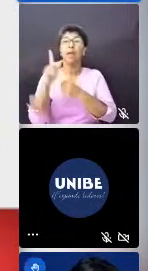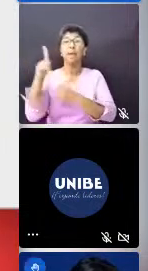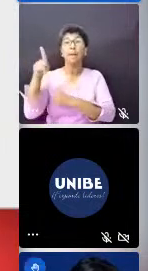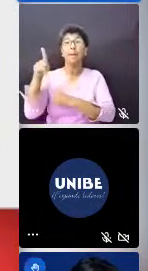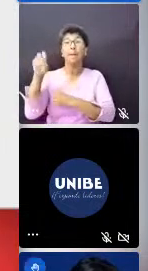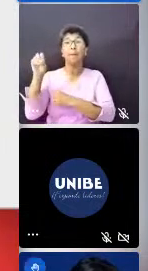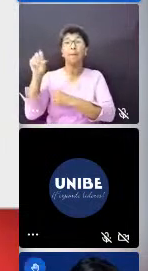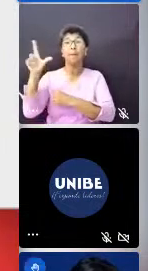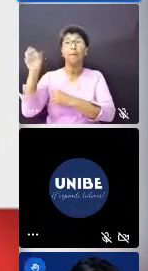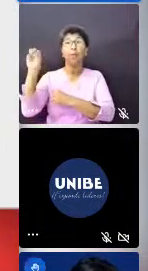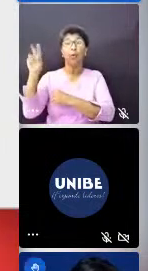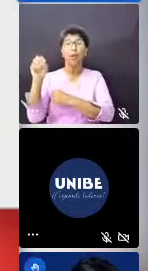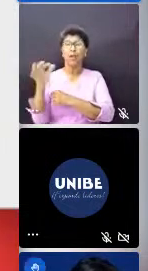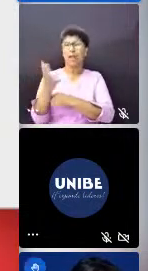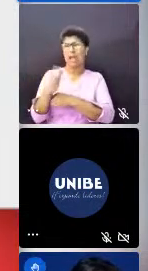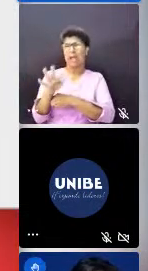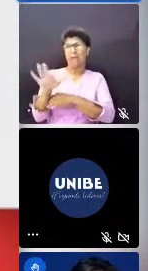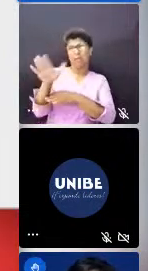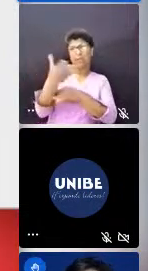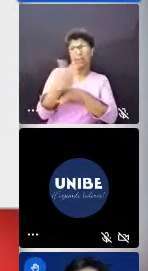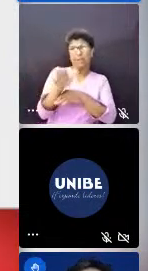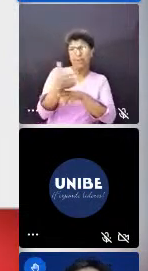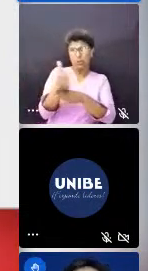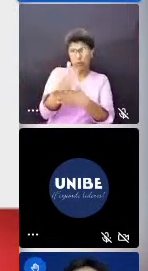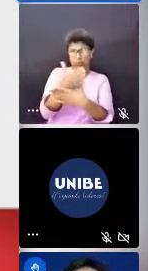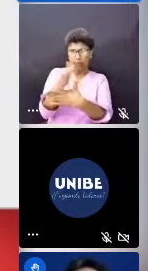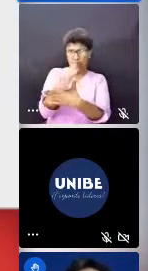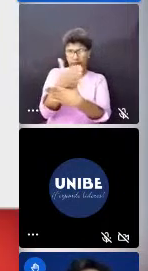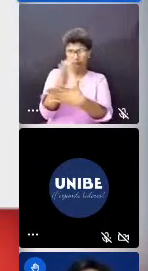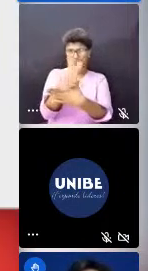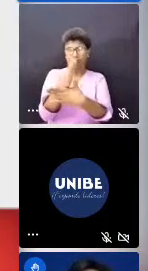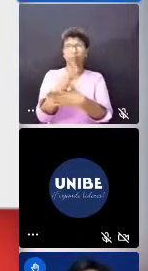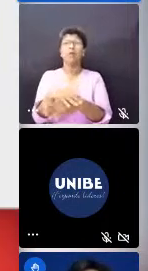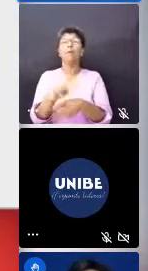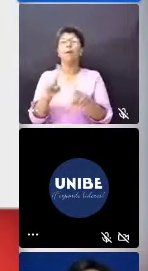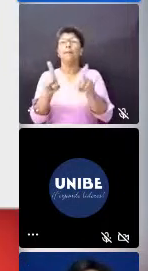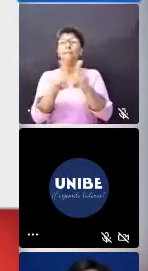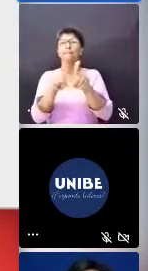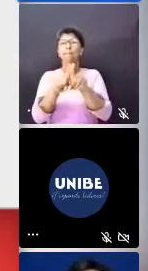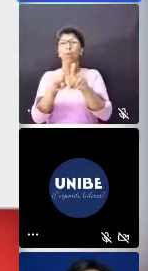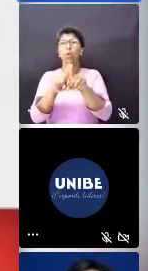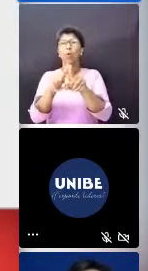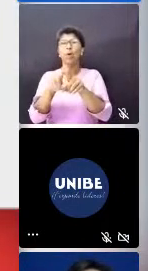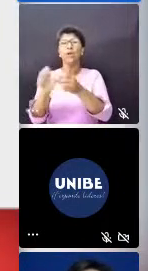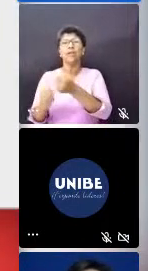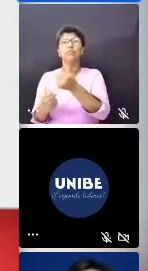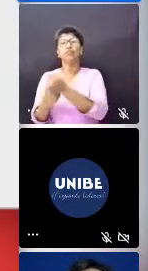of on the verge of both, but leaning more still towards the compensation policy.